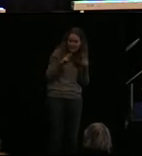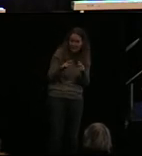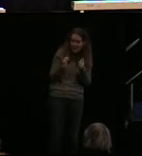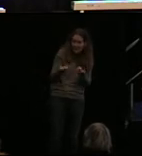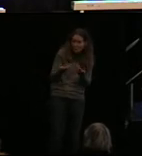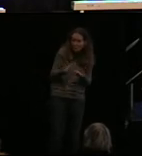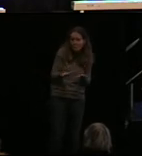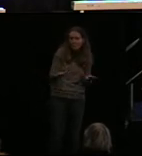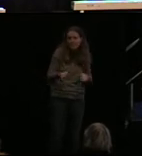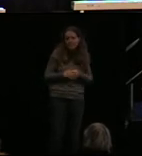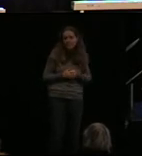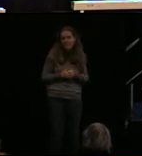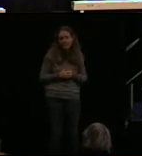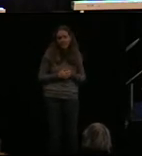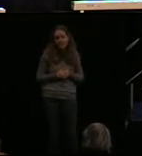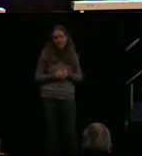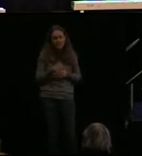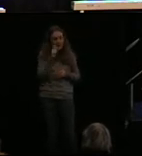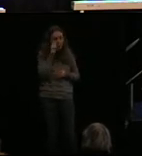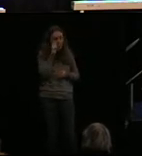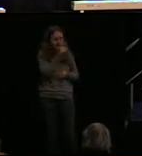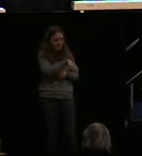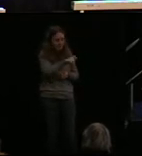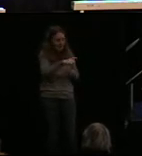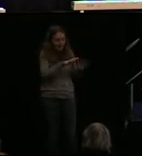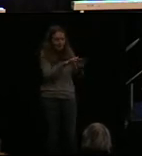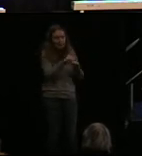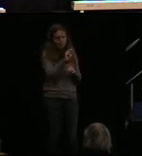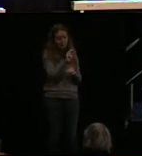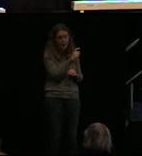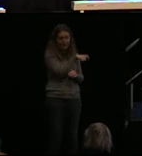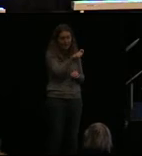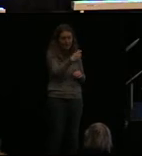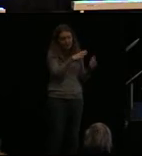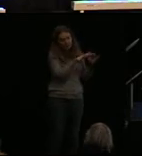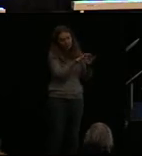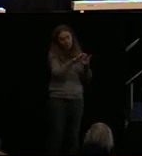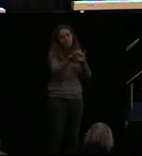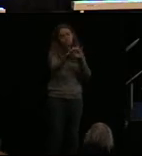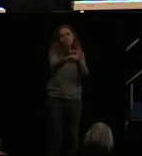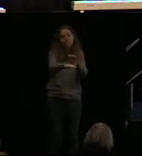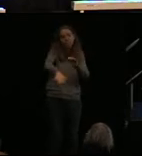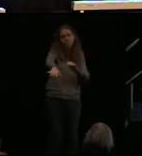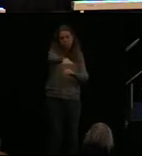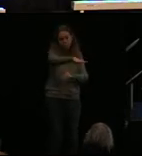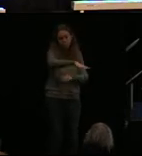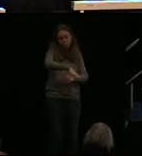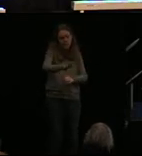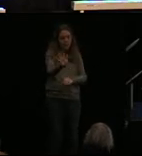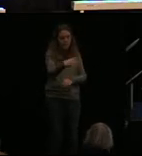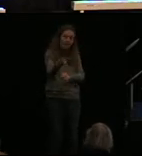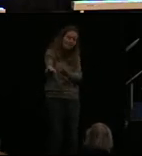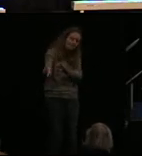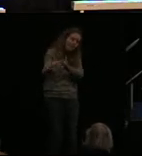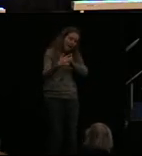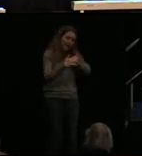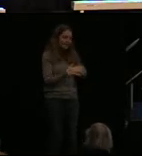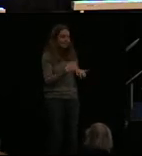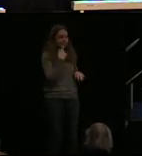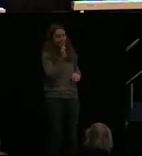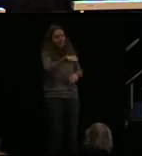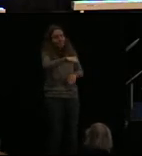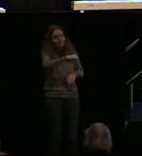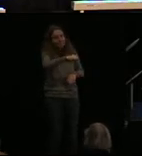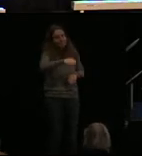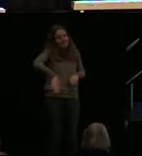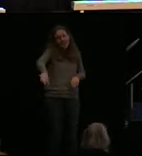good. So the spies went to the land, 12 in all. And they all came back and they said, yes, the